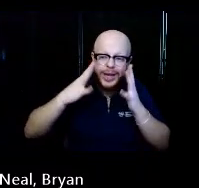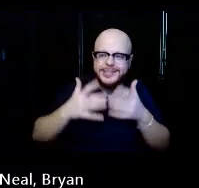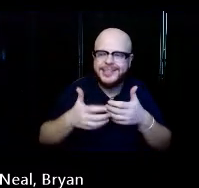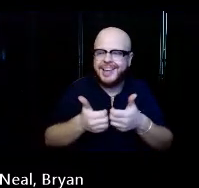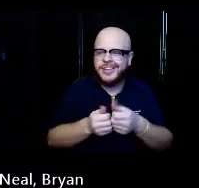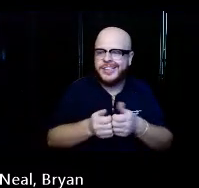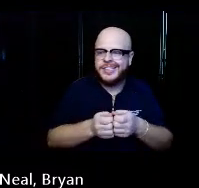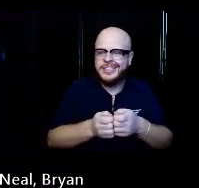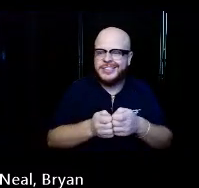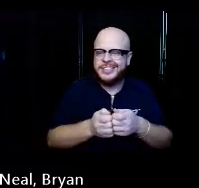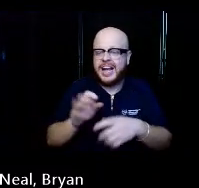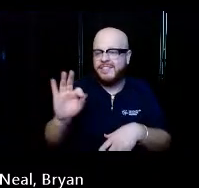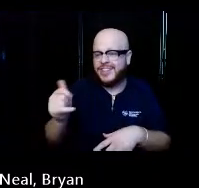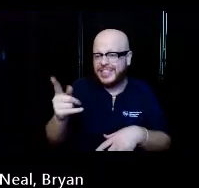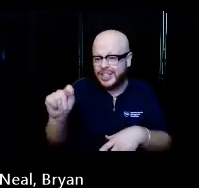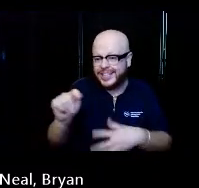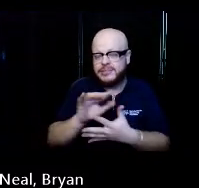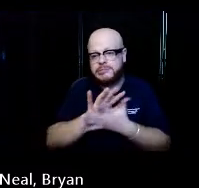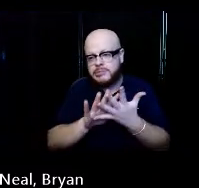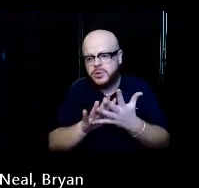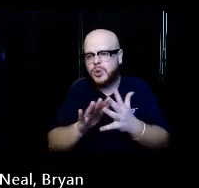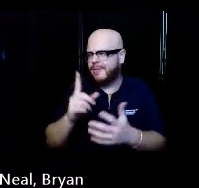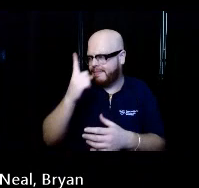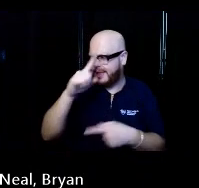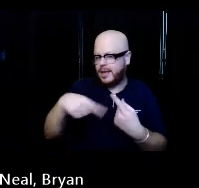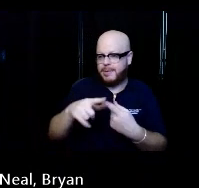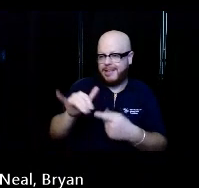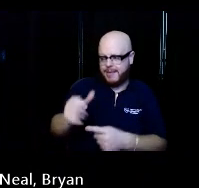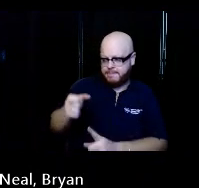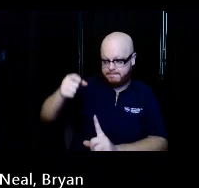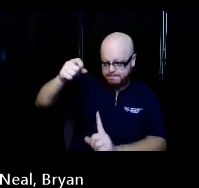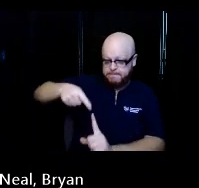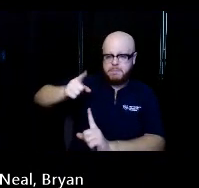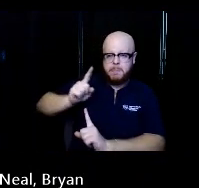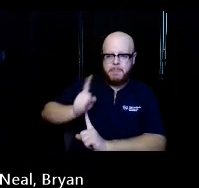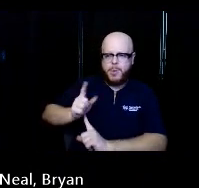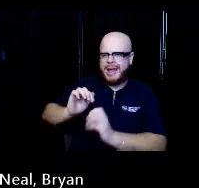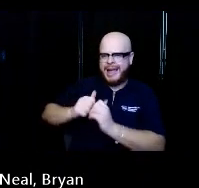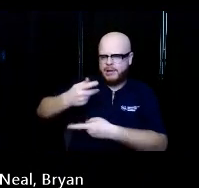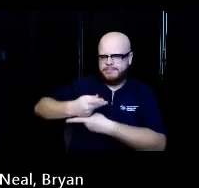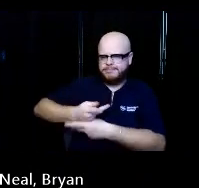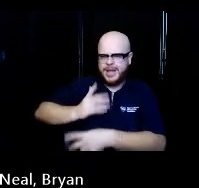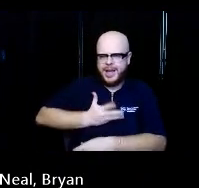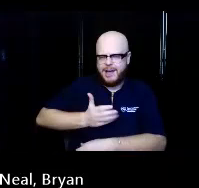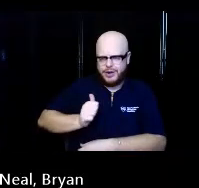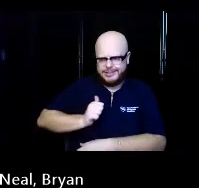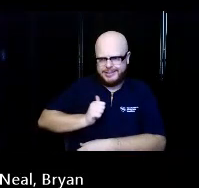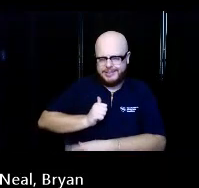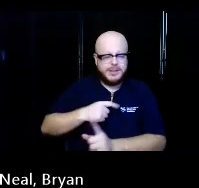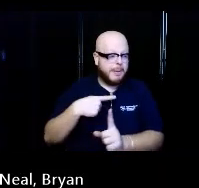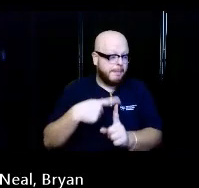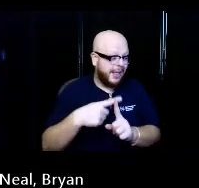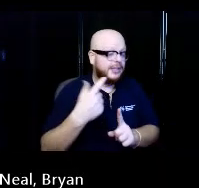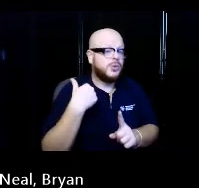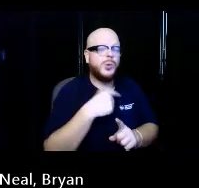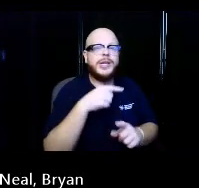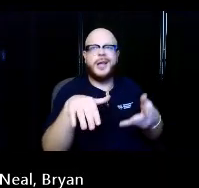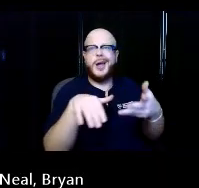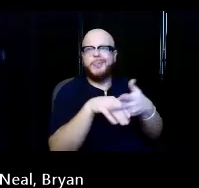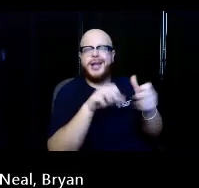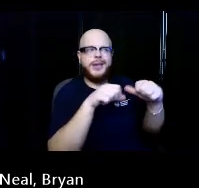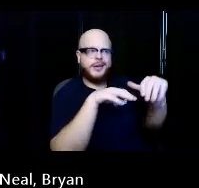can we manage sensory needs in the moment, but also if we want to take a break to these spaces to manage our sensory needs. So